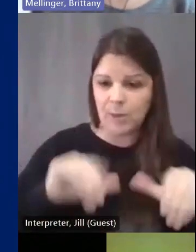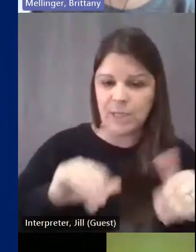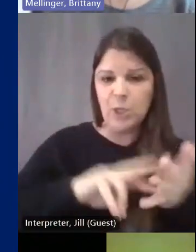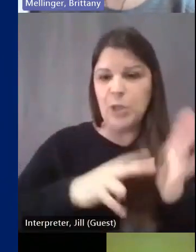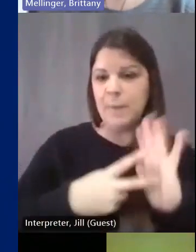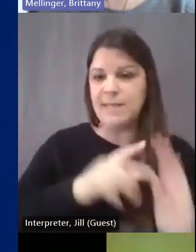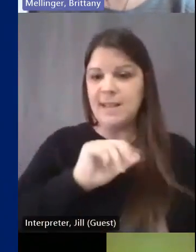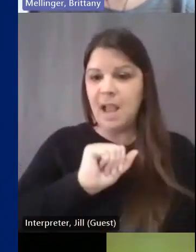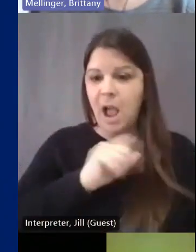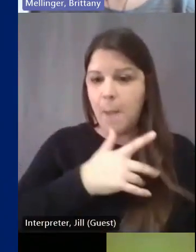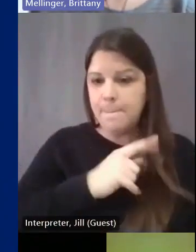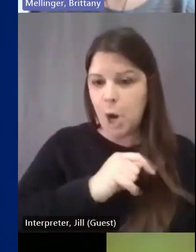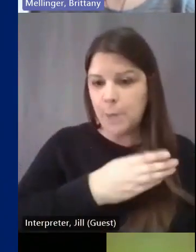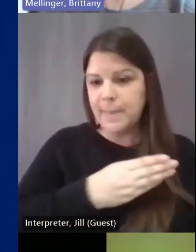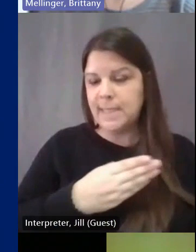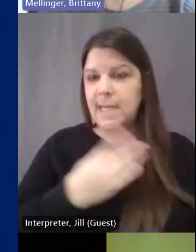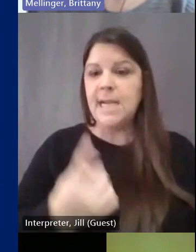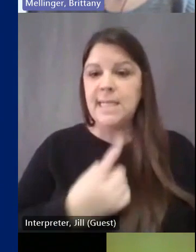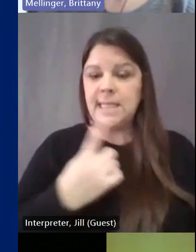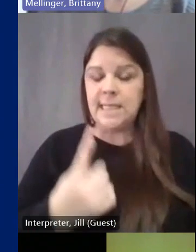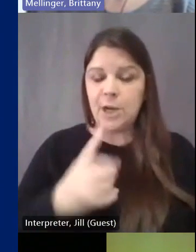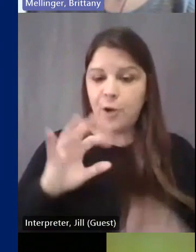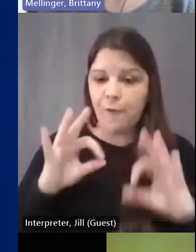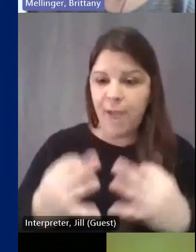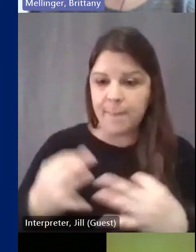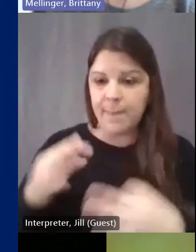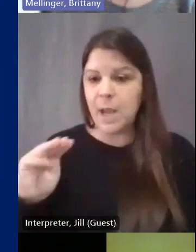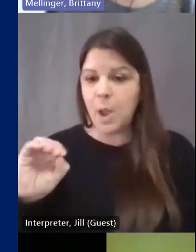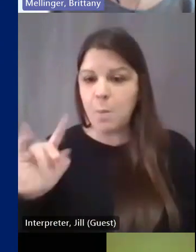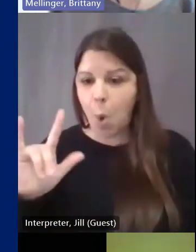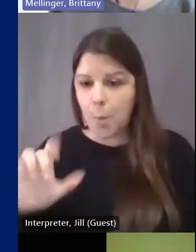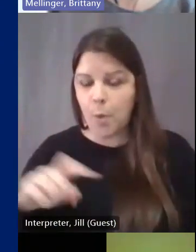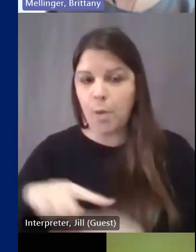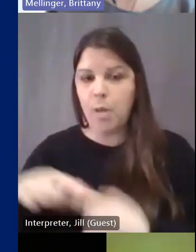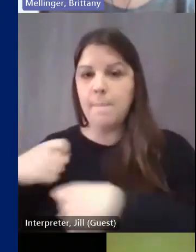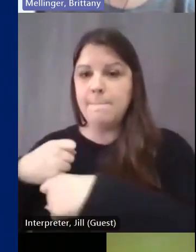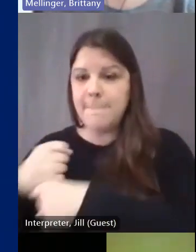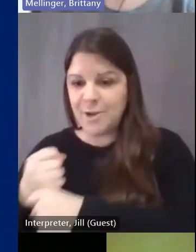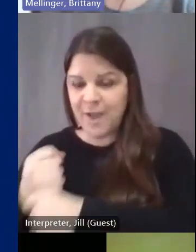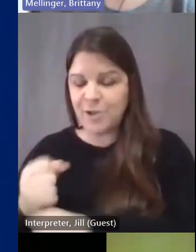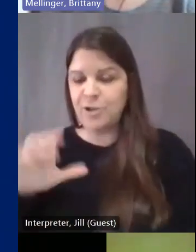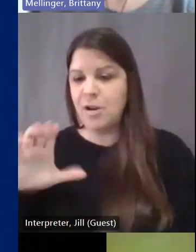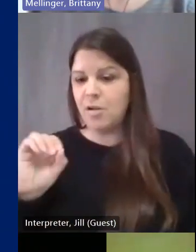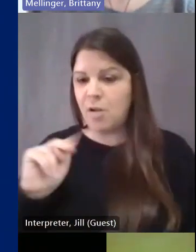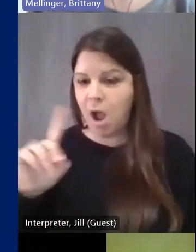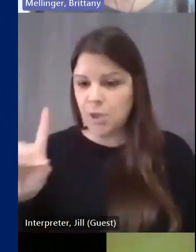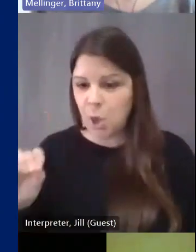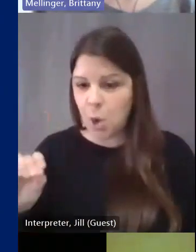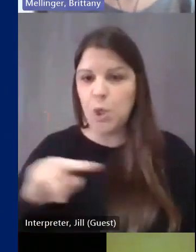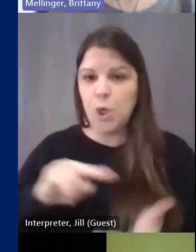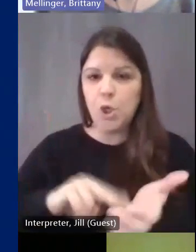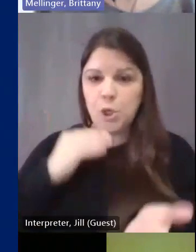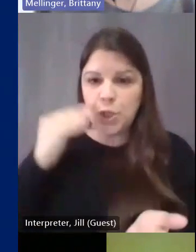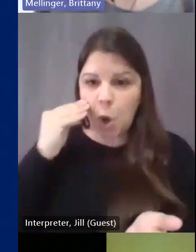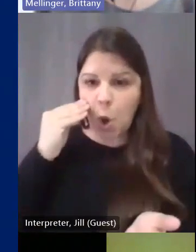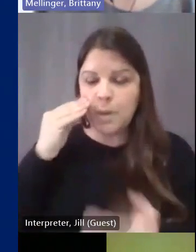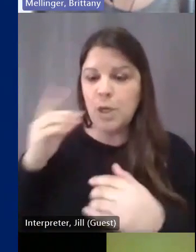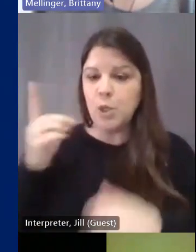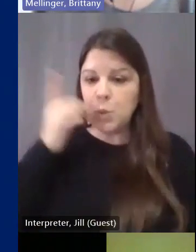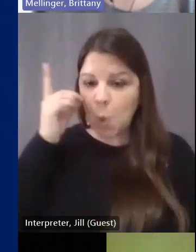to single family homes, mobile home parks, manufactured housing, condominiums, public housing, nursing homes,